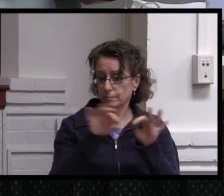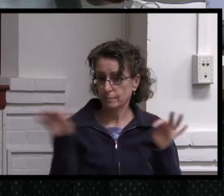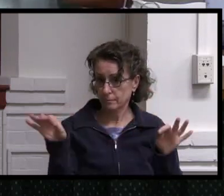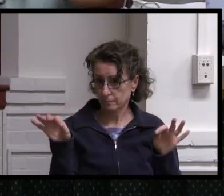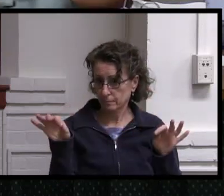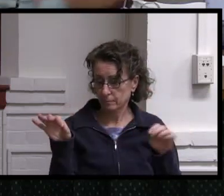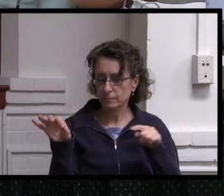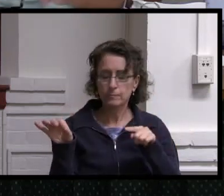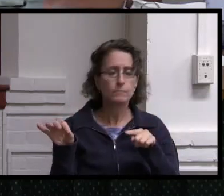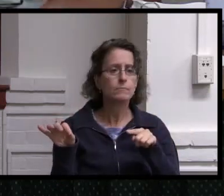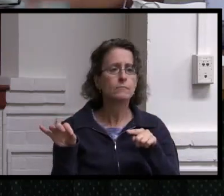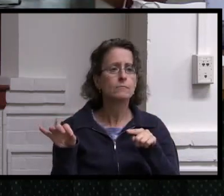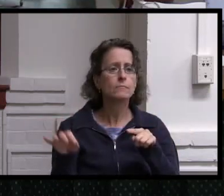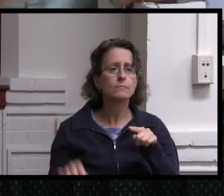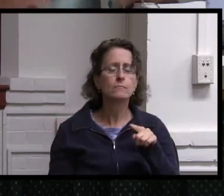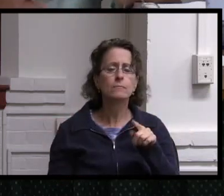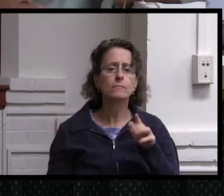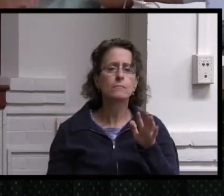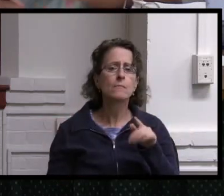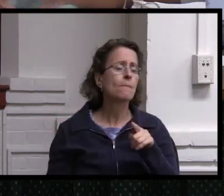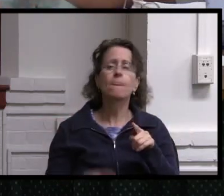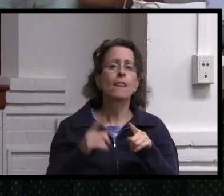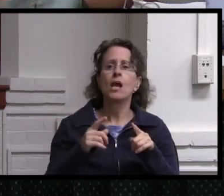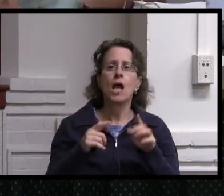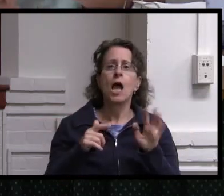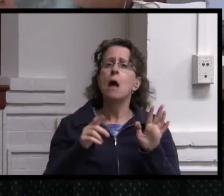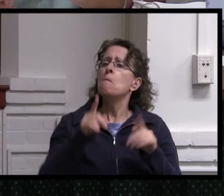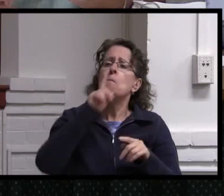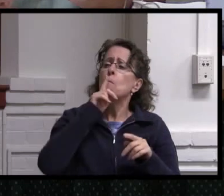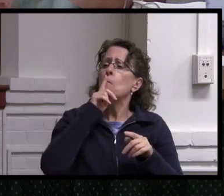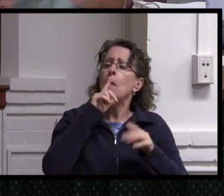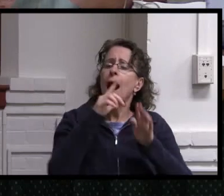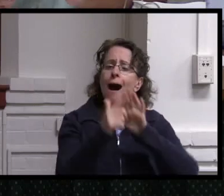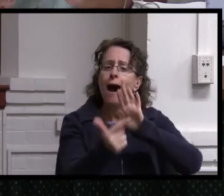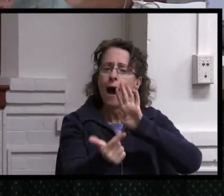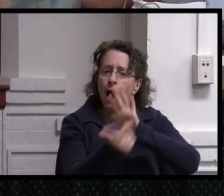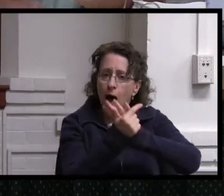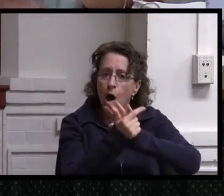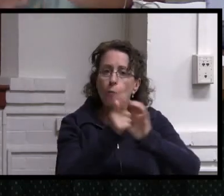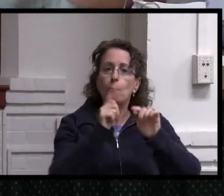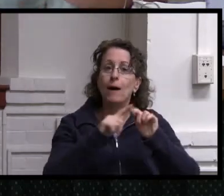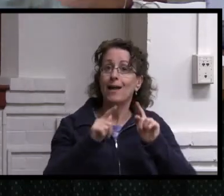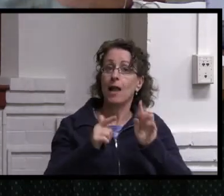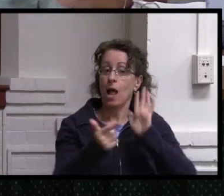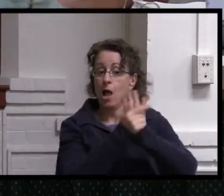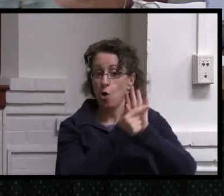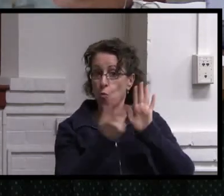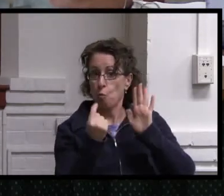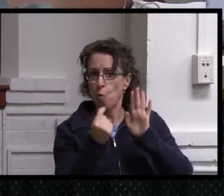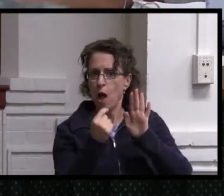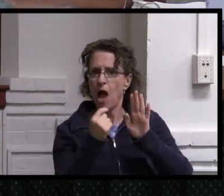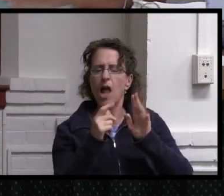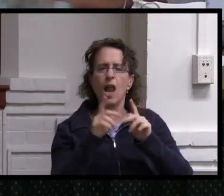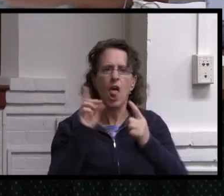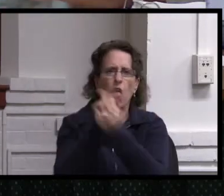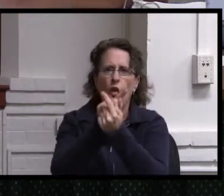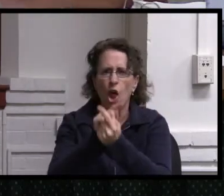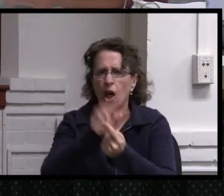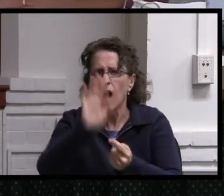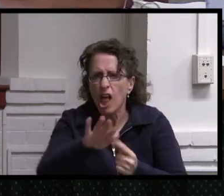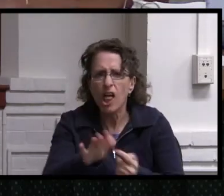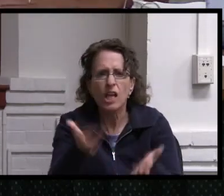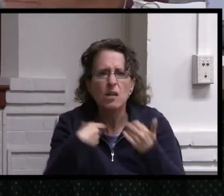you know, where there, you take away that harassment issue, you take away that, you know, and that, and I know we have that, but I don't know